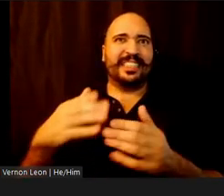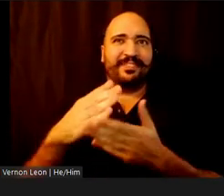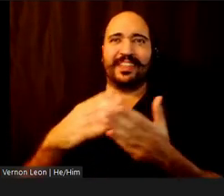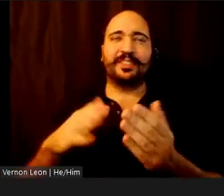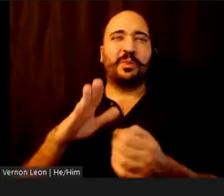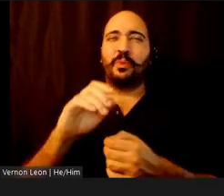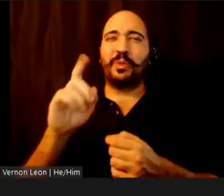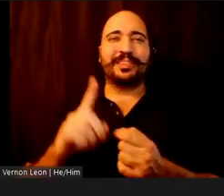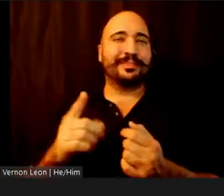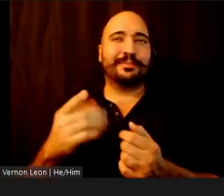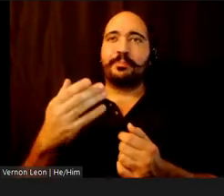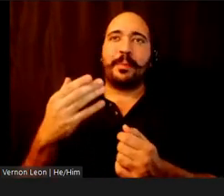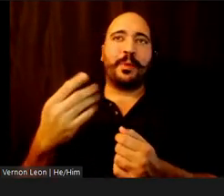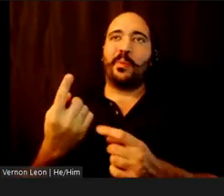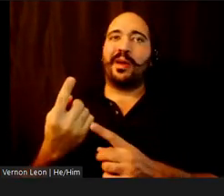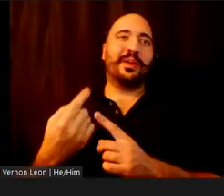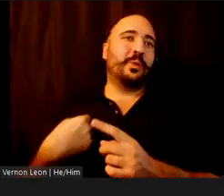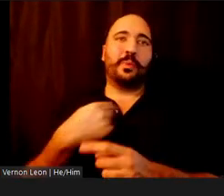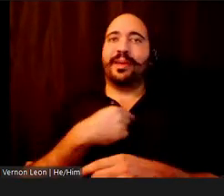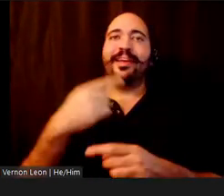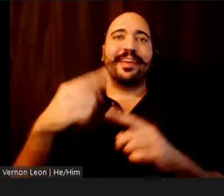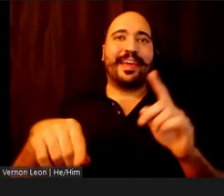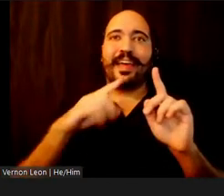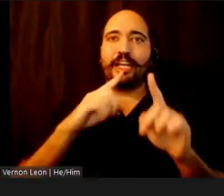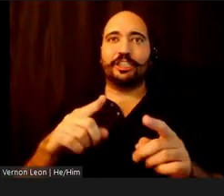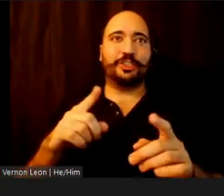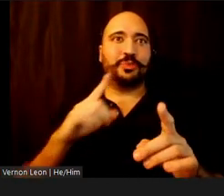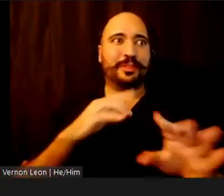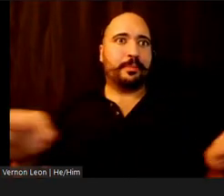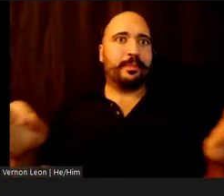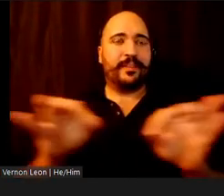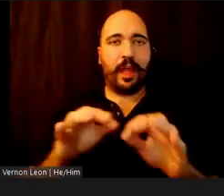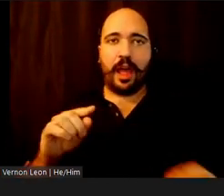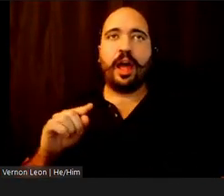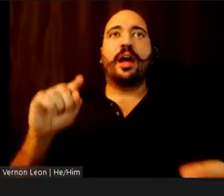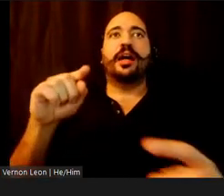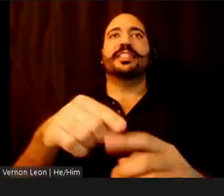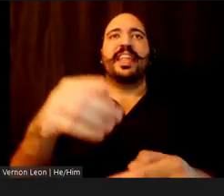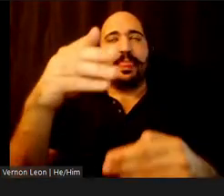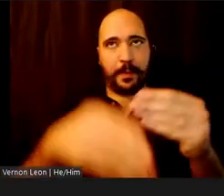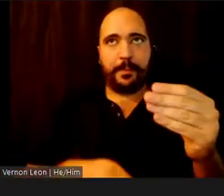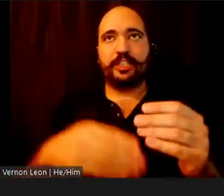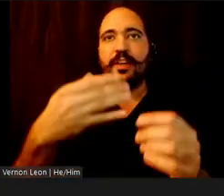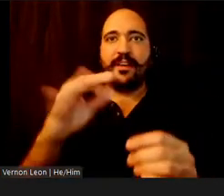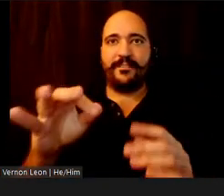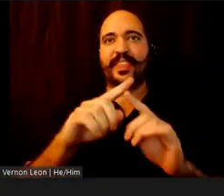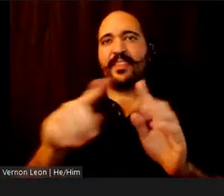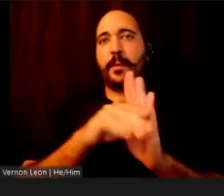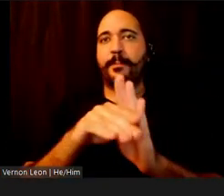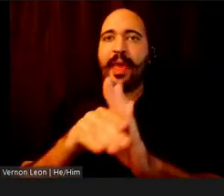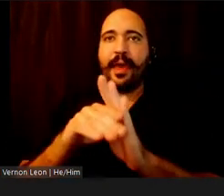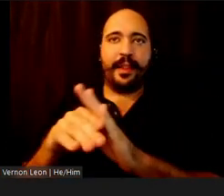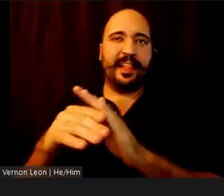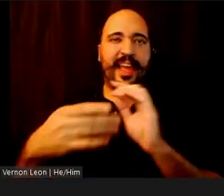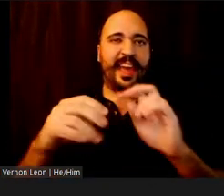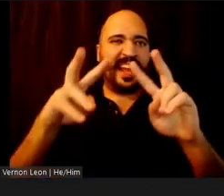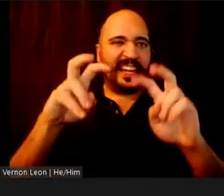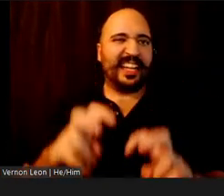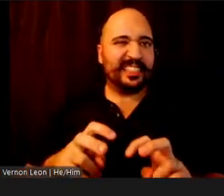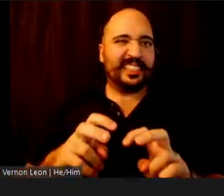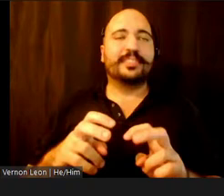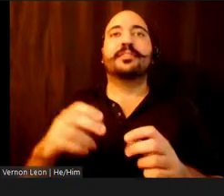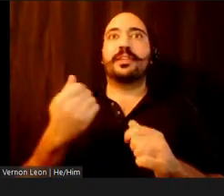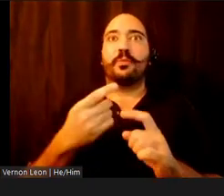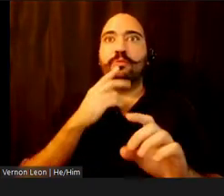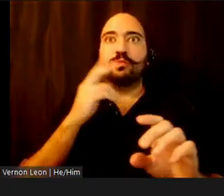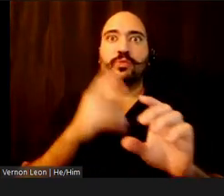your question may be one that cannot be answered meaningfully until completion of the modeling and analysis. Anyone who